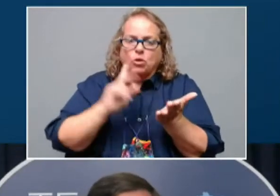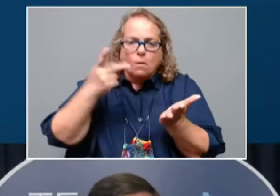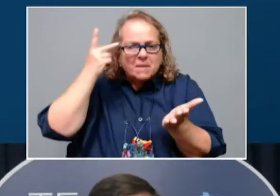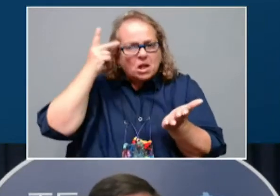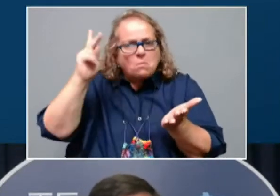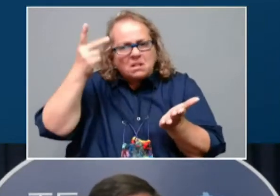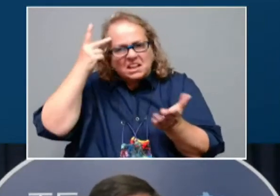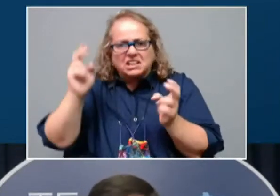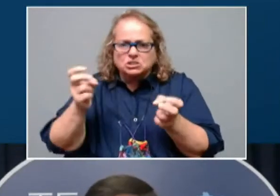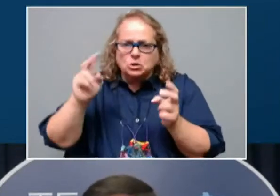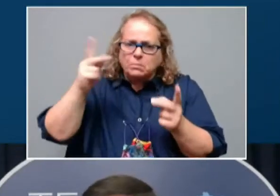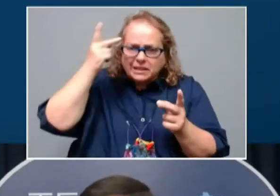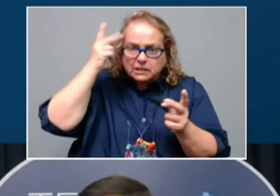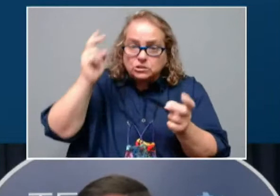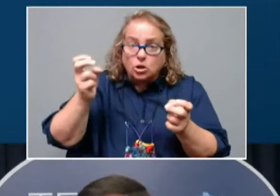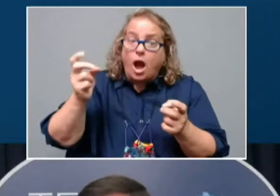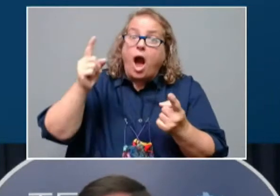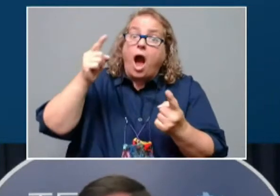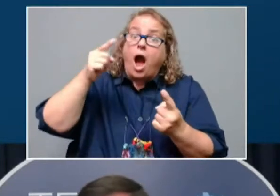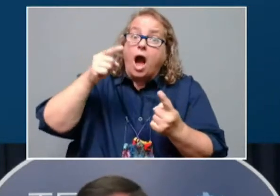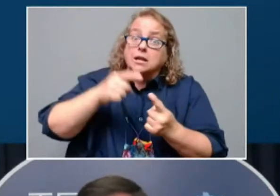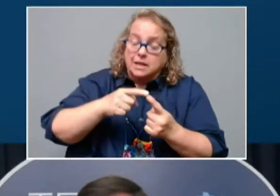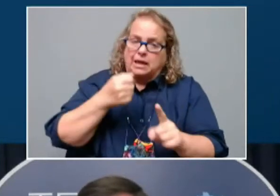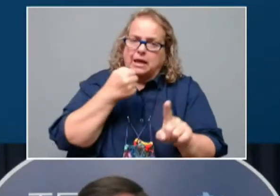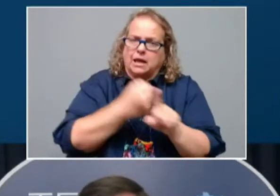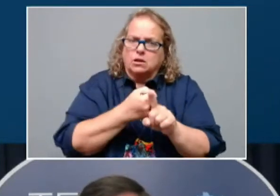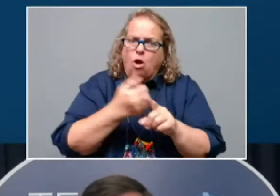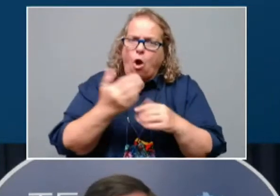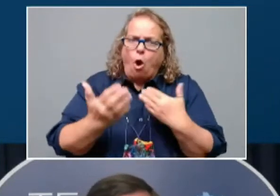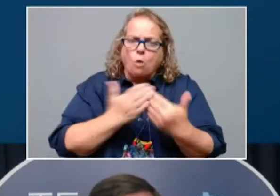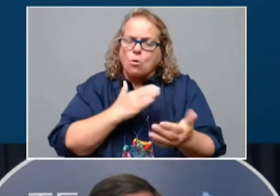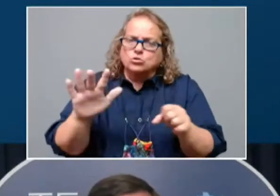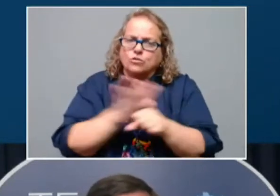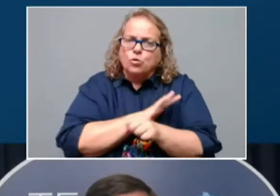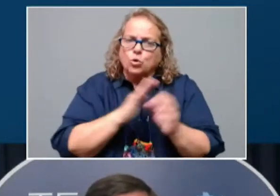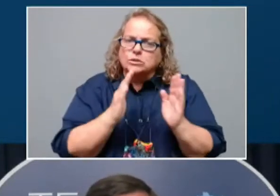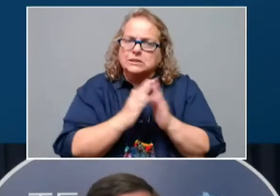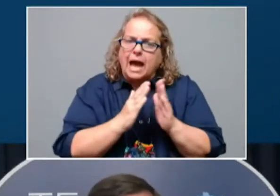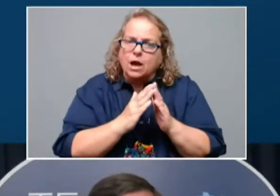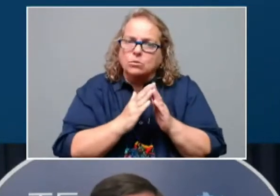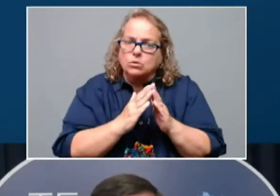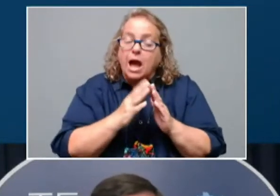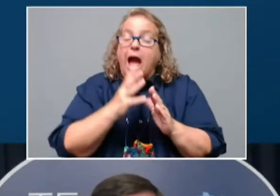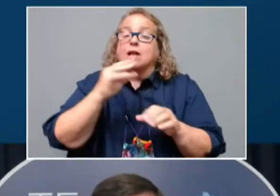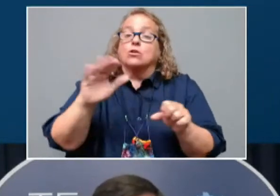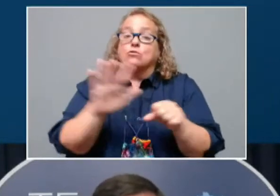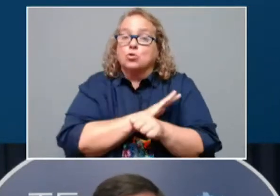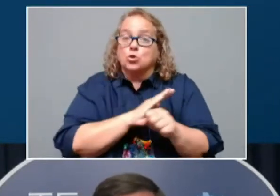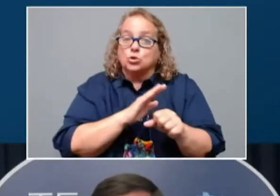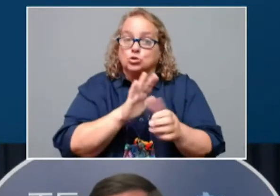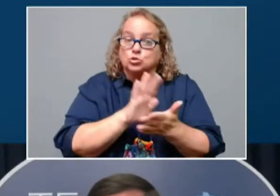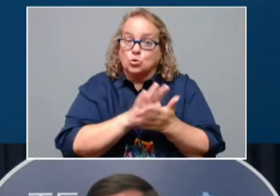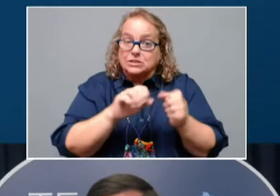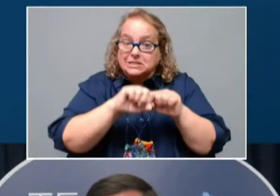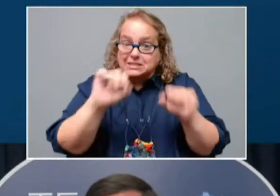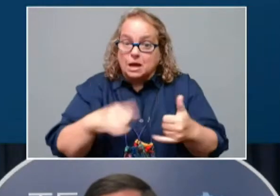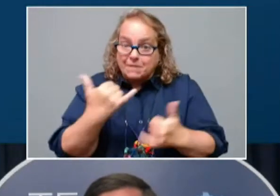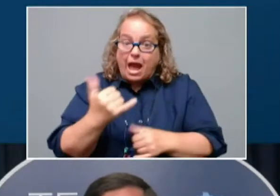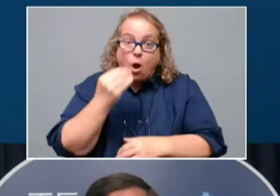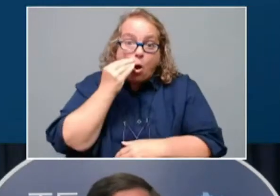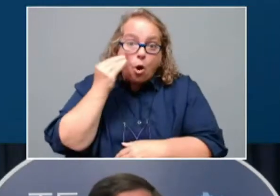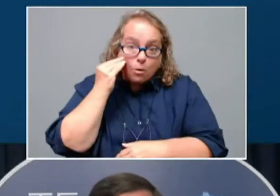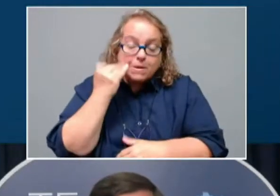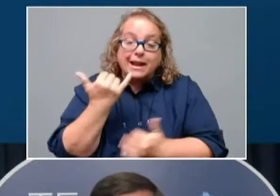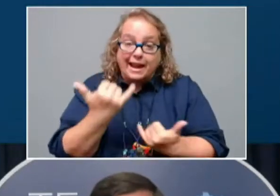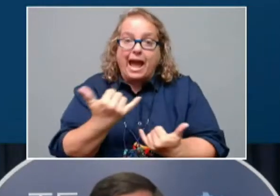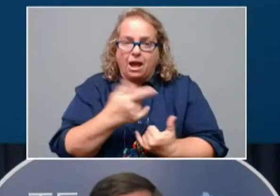And everybody, almost everybody in the entire town, but certainly everybody in that school system is now at home for that period of time. So